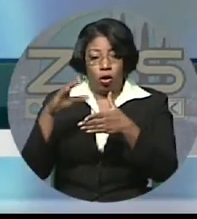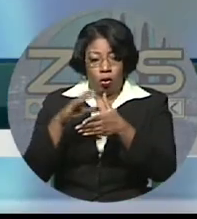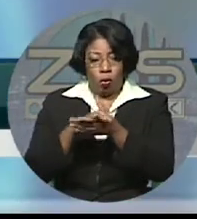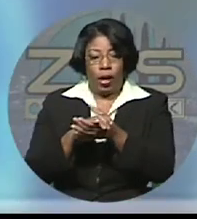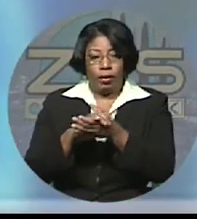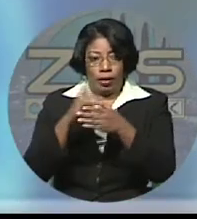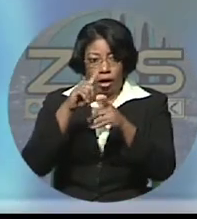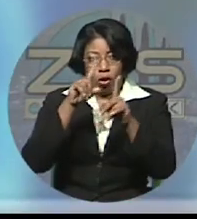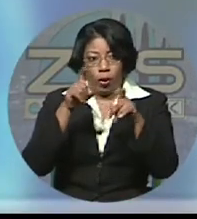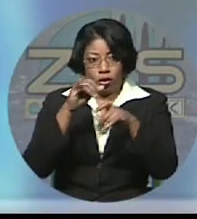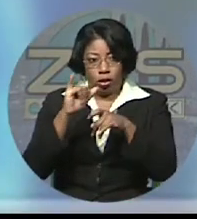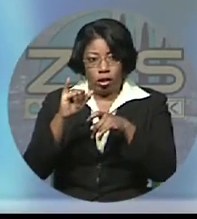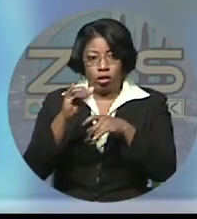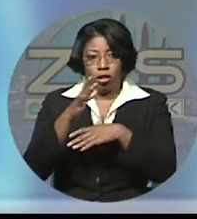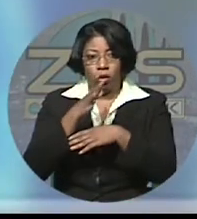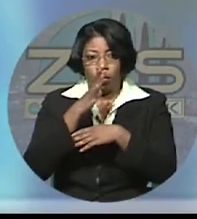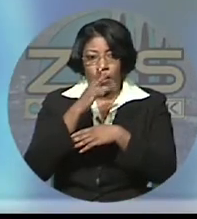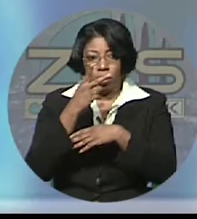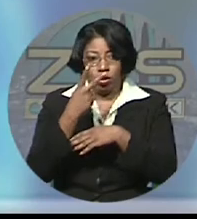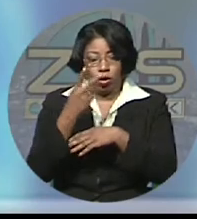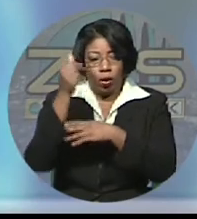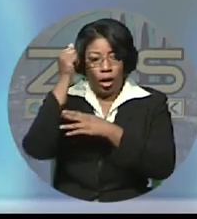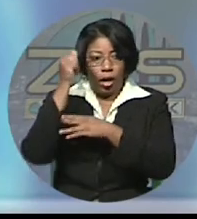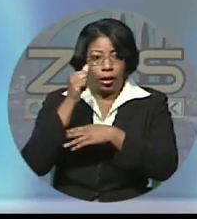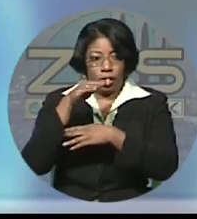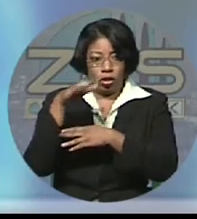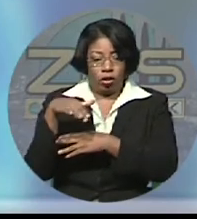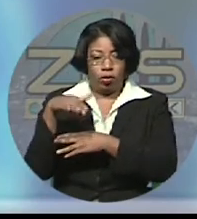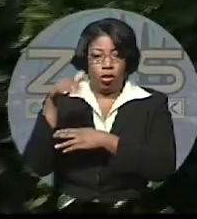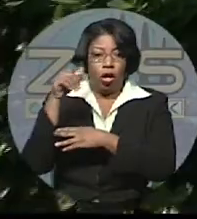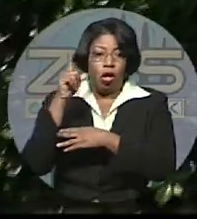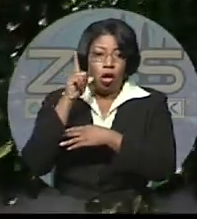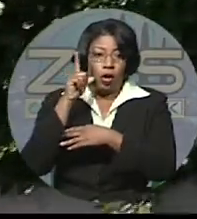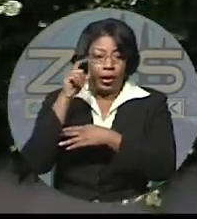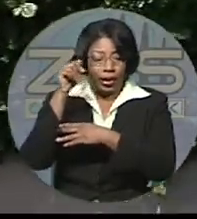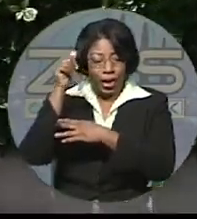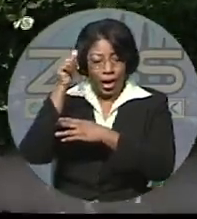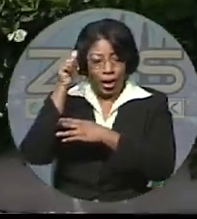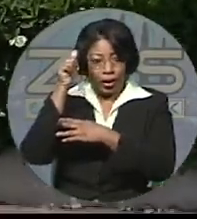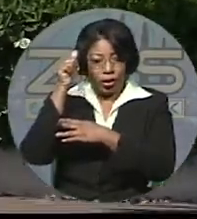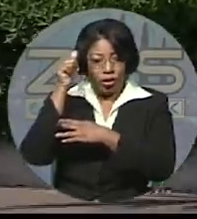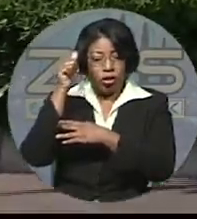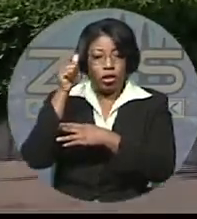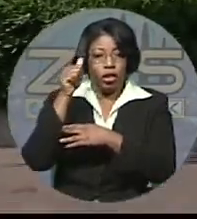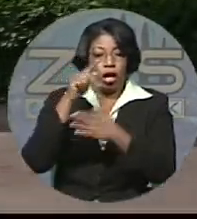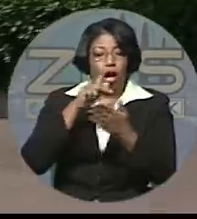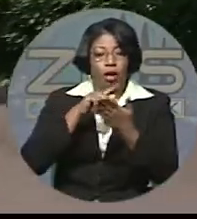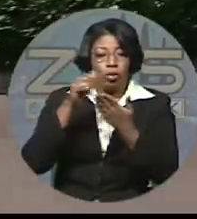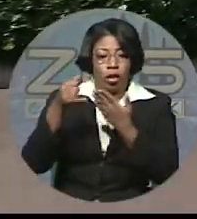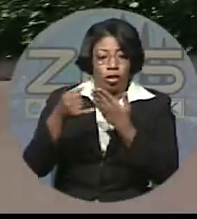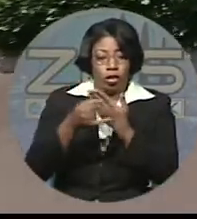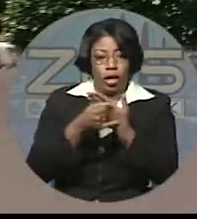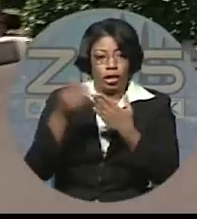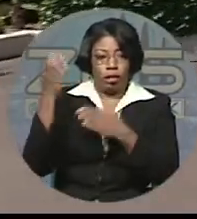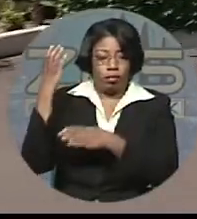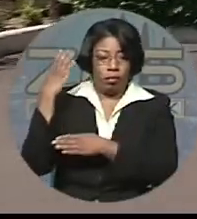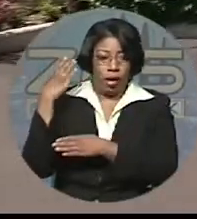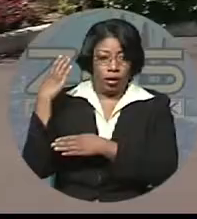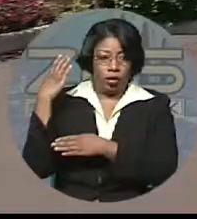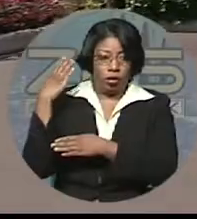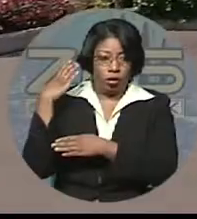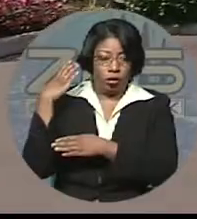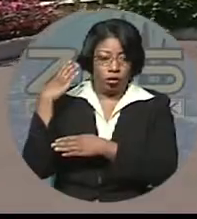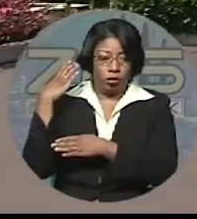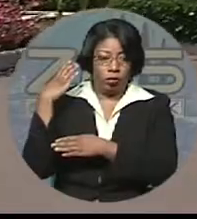wife, who is also the mother of the couple's two adult children, Lauren and Aaron, is the project manager of the family's multi-million dollar